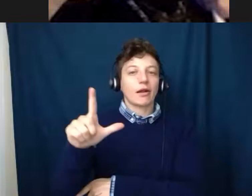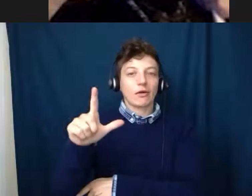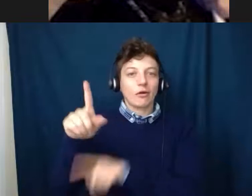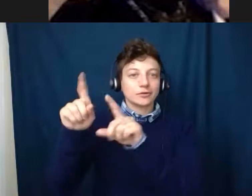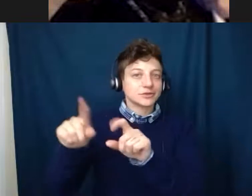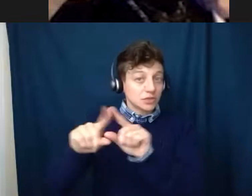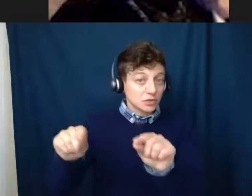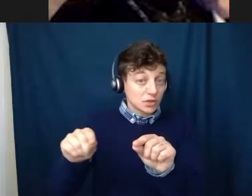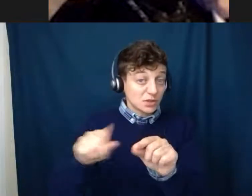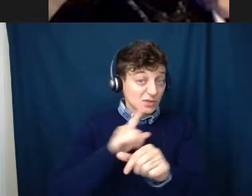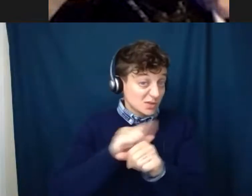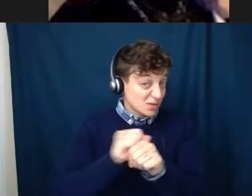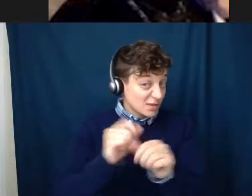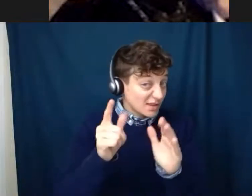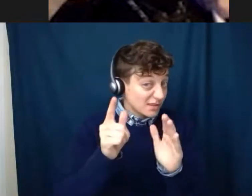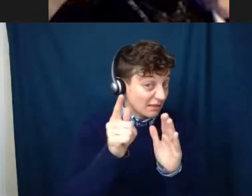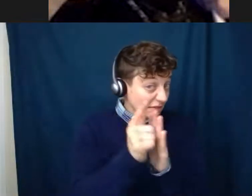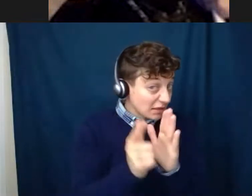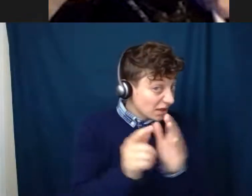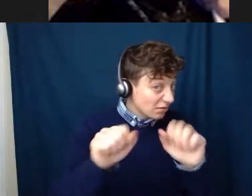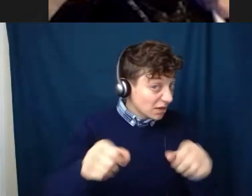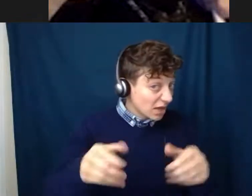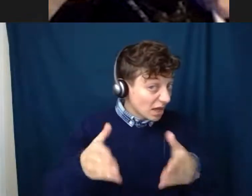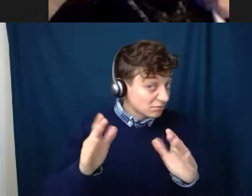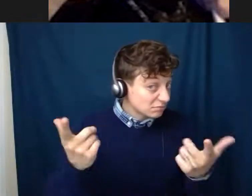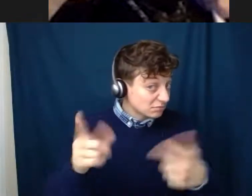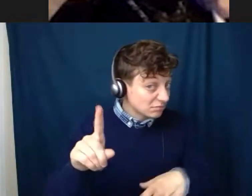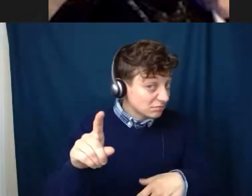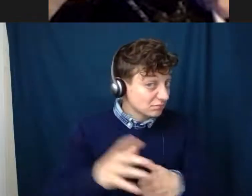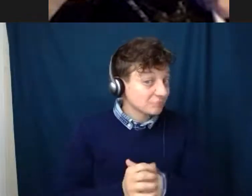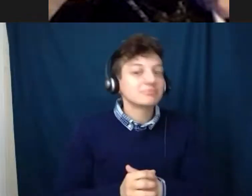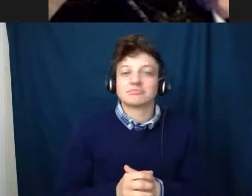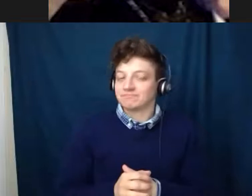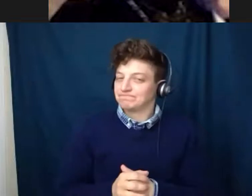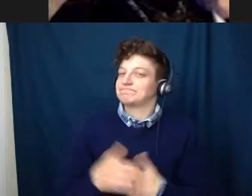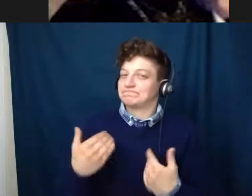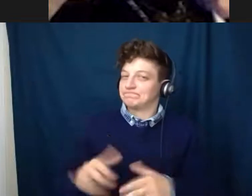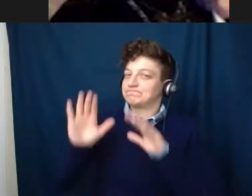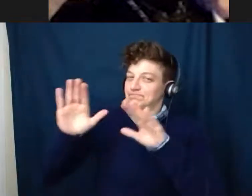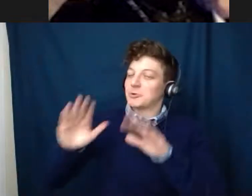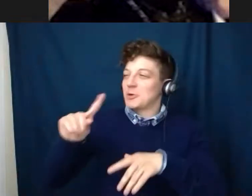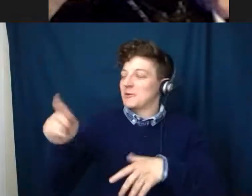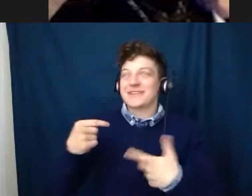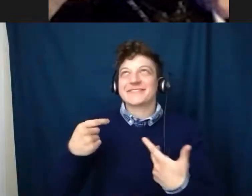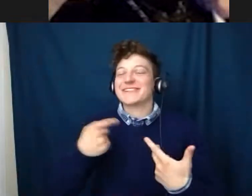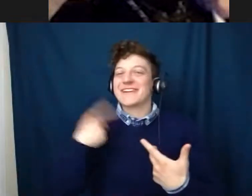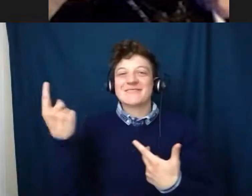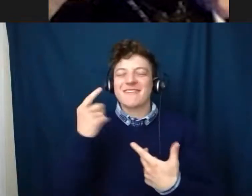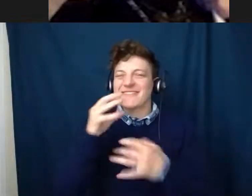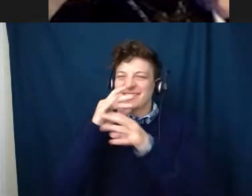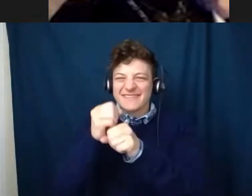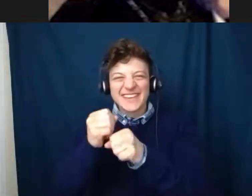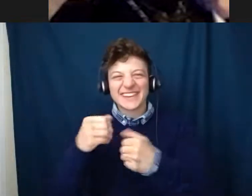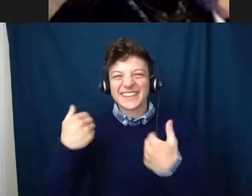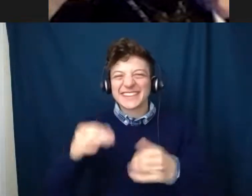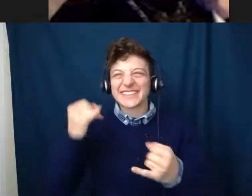that legal? Can we do that? Yeah, that's a great question. And I'm always so intrigued by these innovative approaches